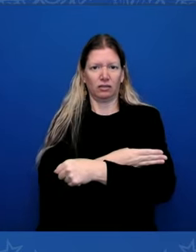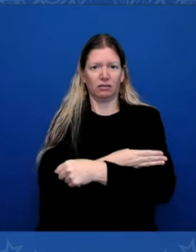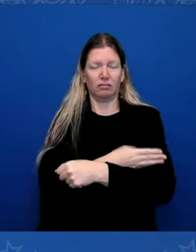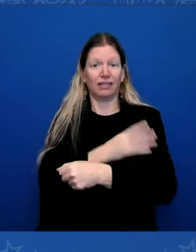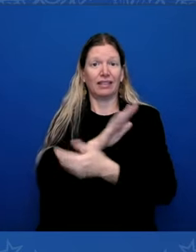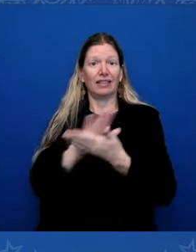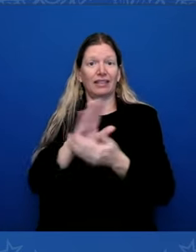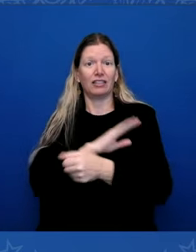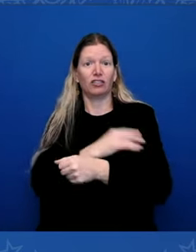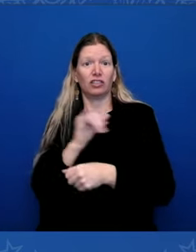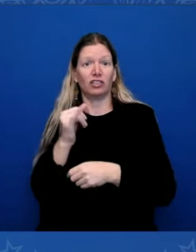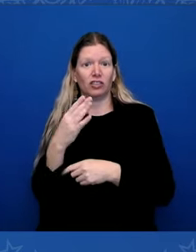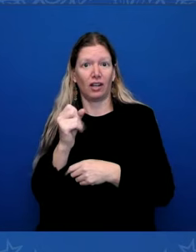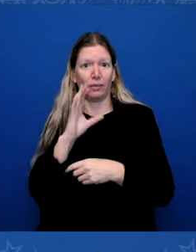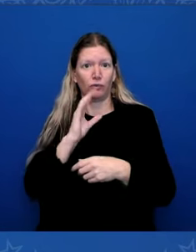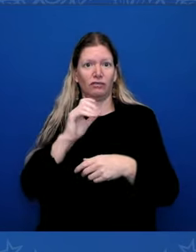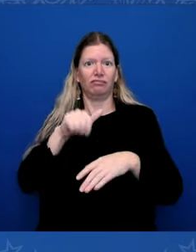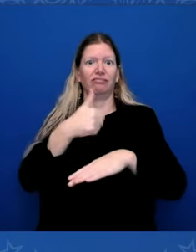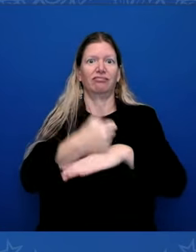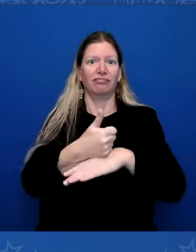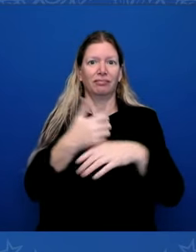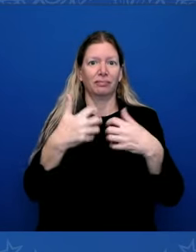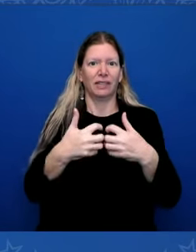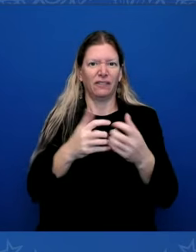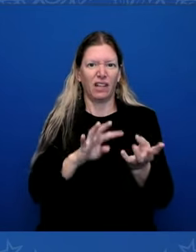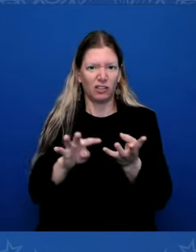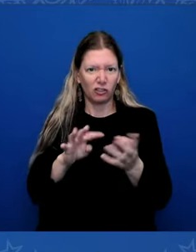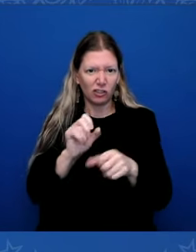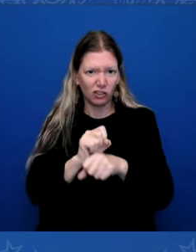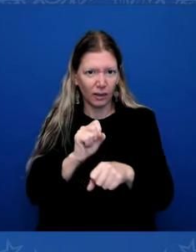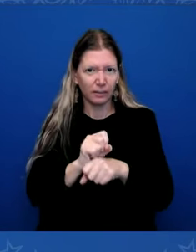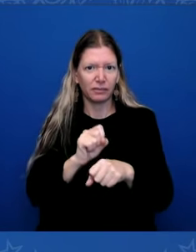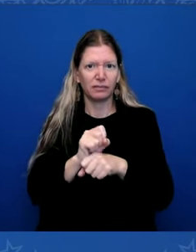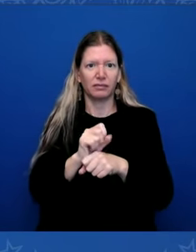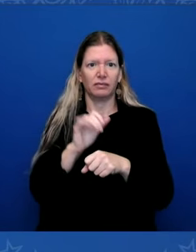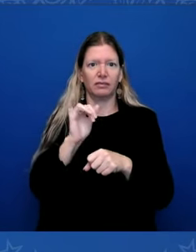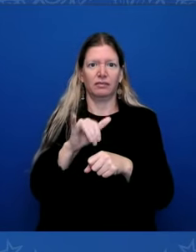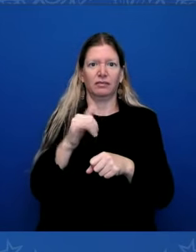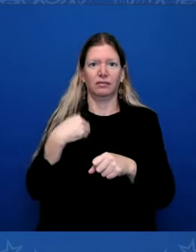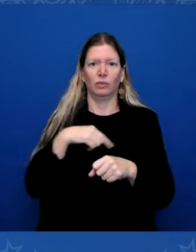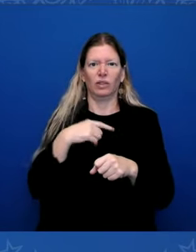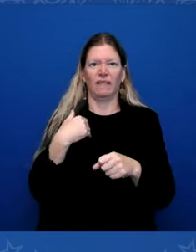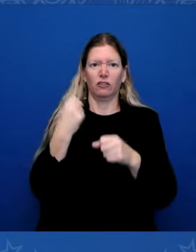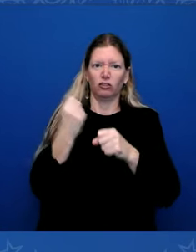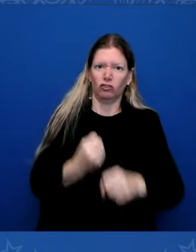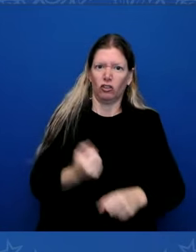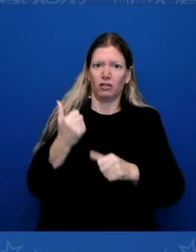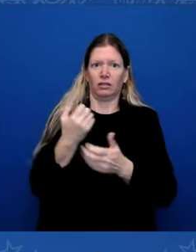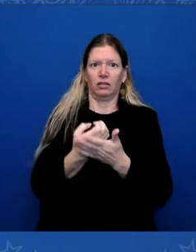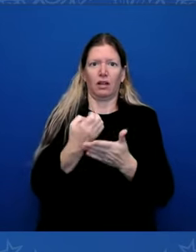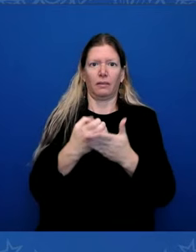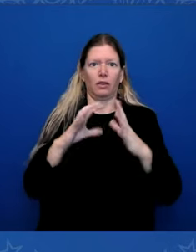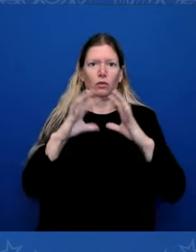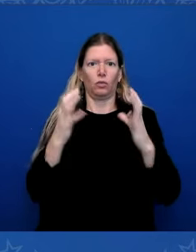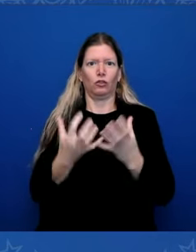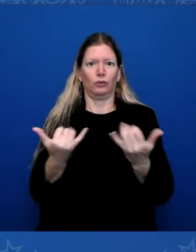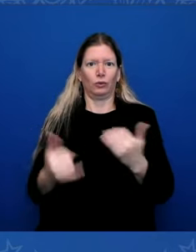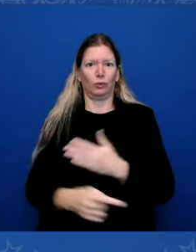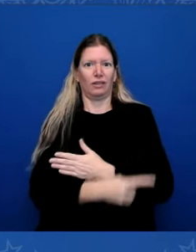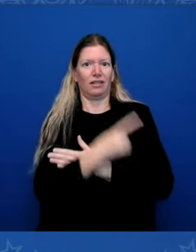we have the strongest economy in the world today. Right now, today, the United States of America has the strongest economy in the